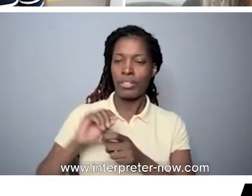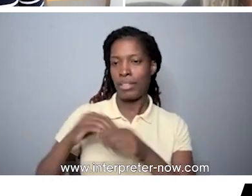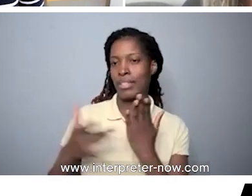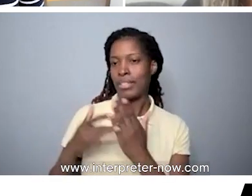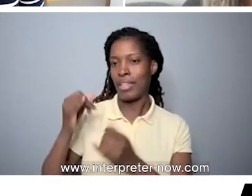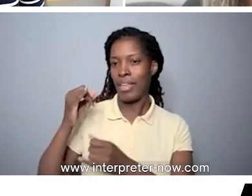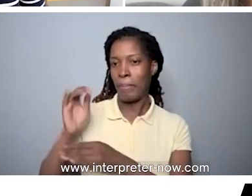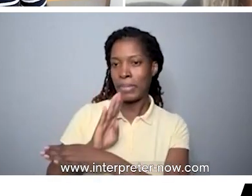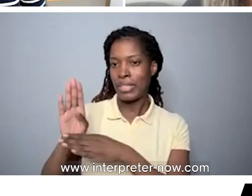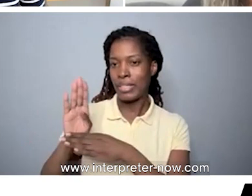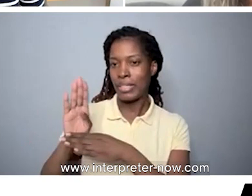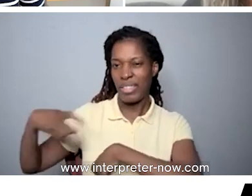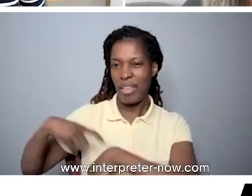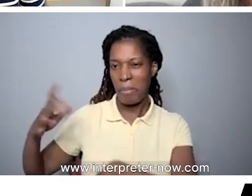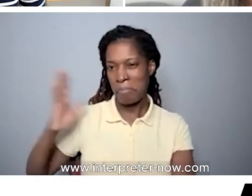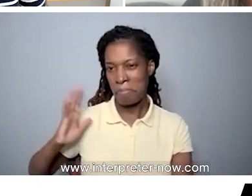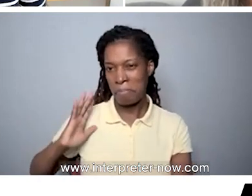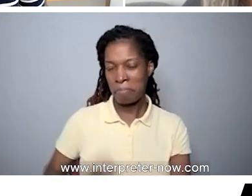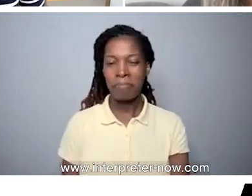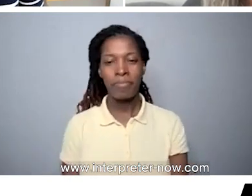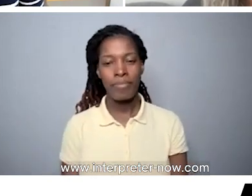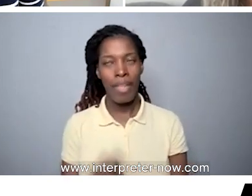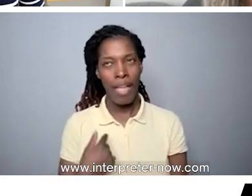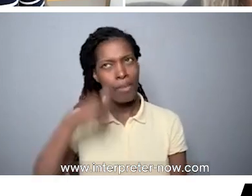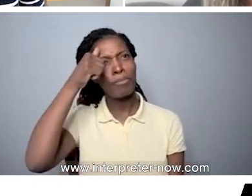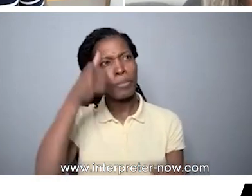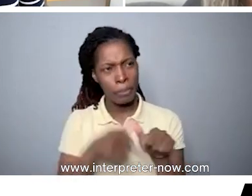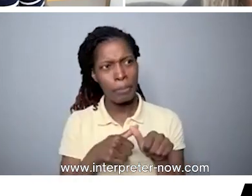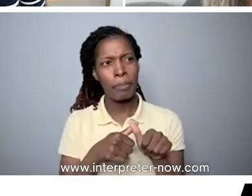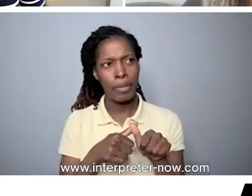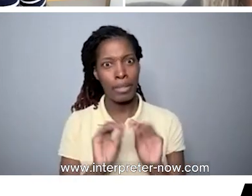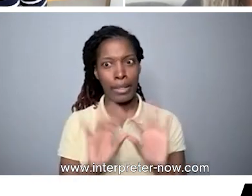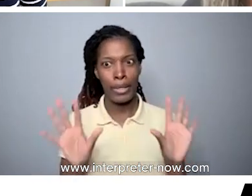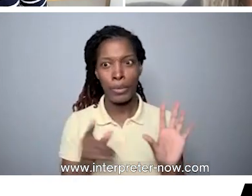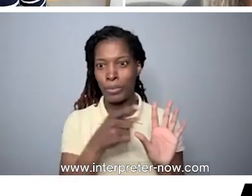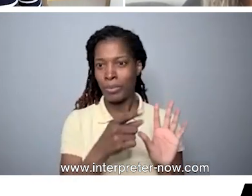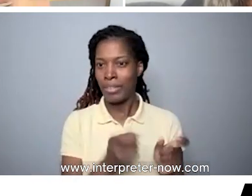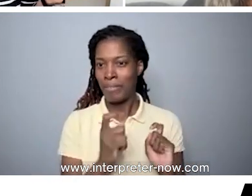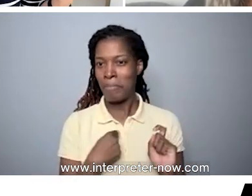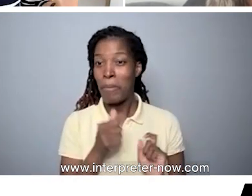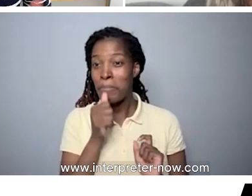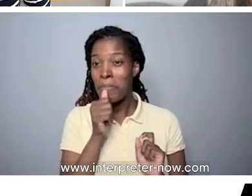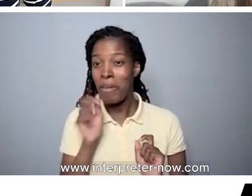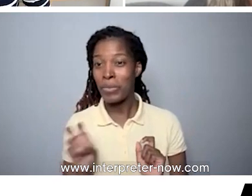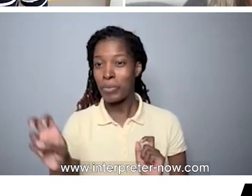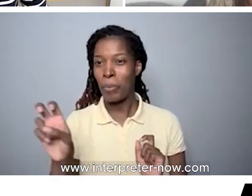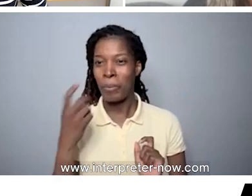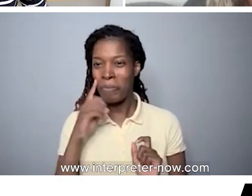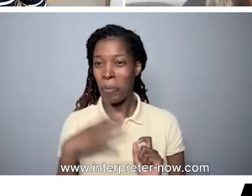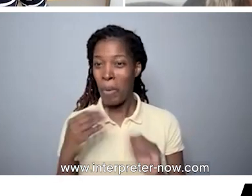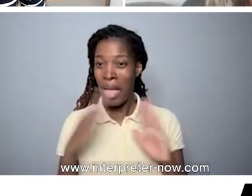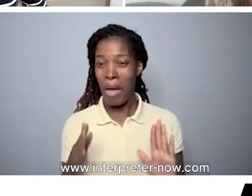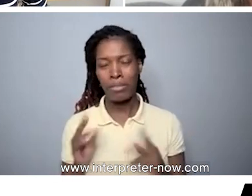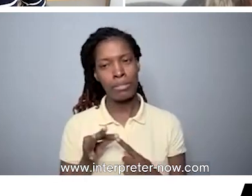time. And I distinctly remember you gave us a private tour of the White House, which was very special.